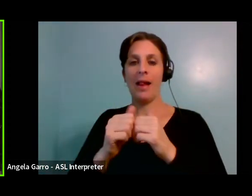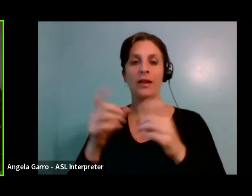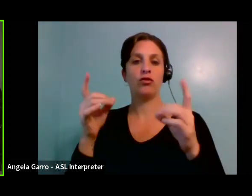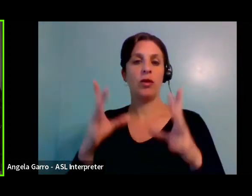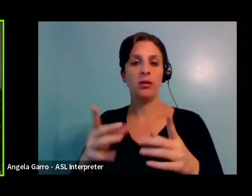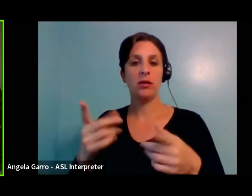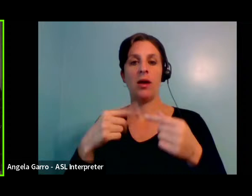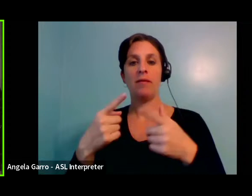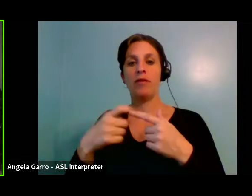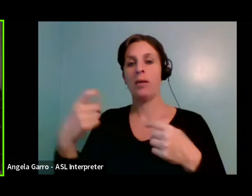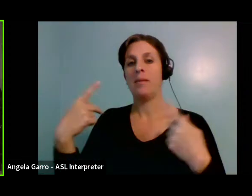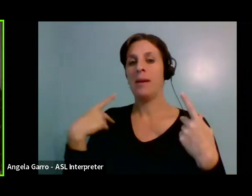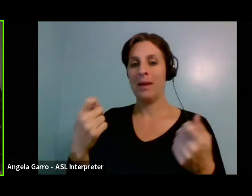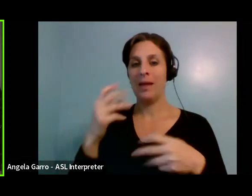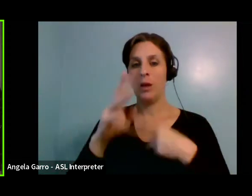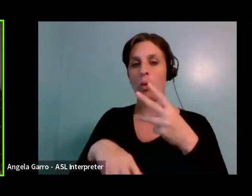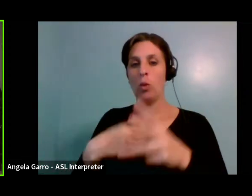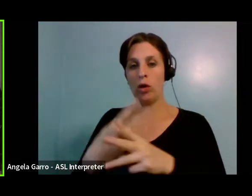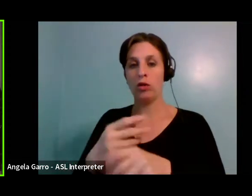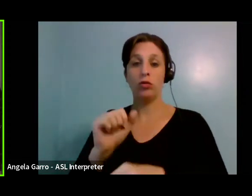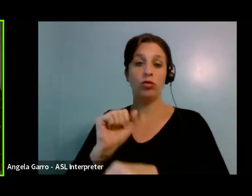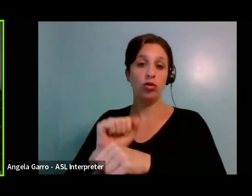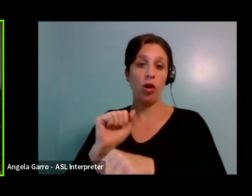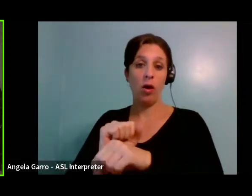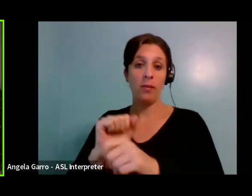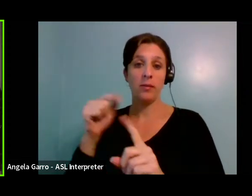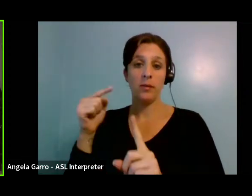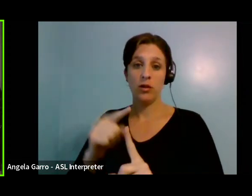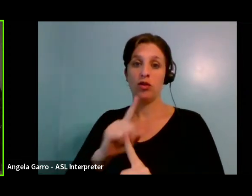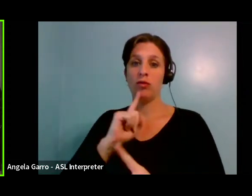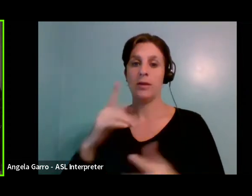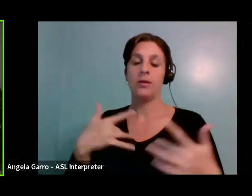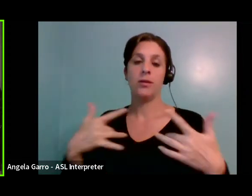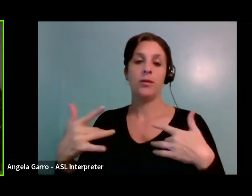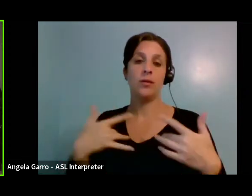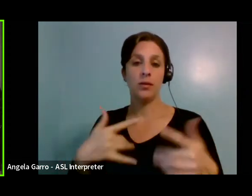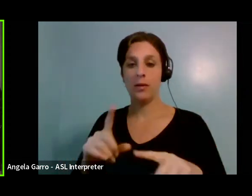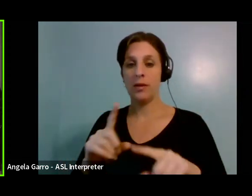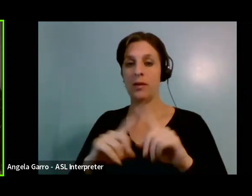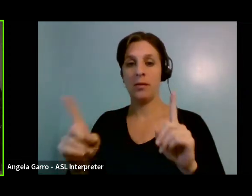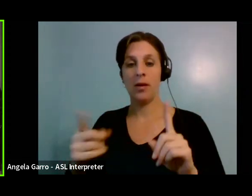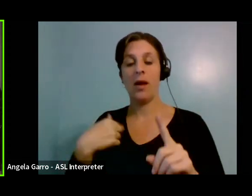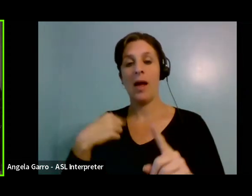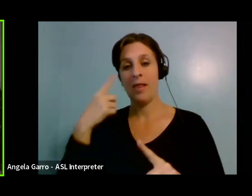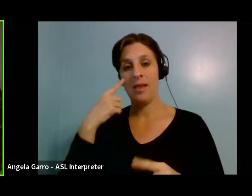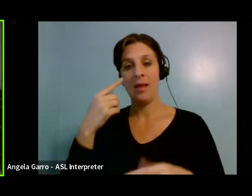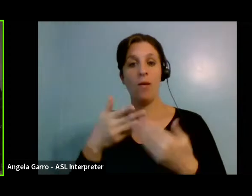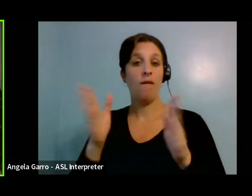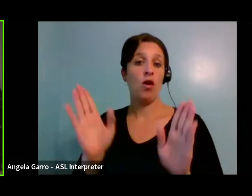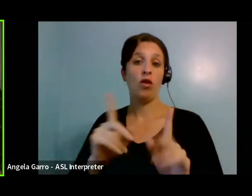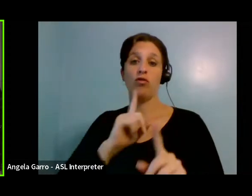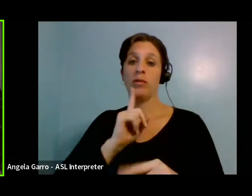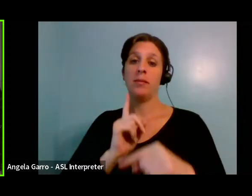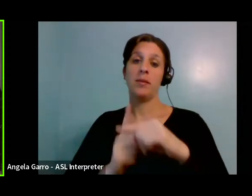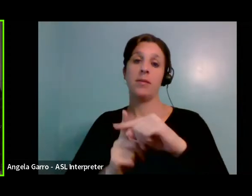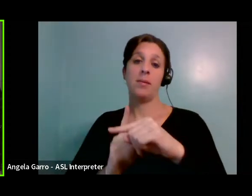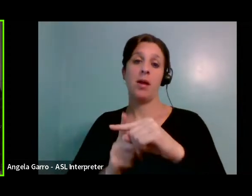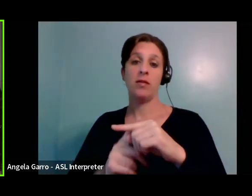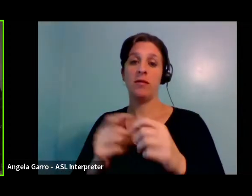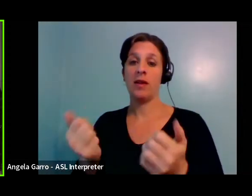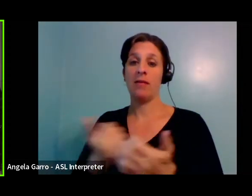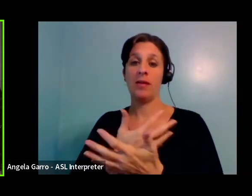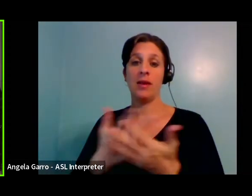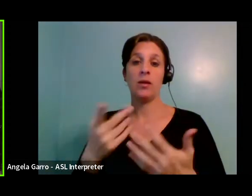from the PE world. And so jobs is really, a concern. But I do think overall it's been pretty positive. All the things that you